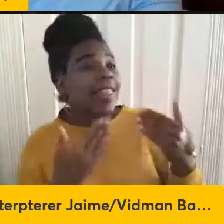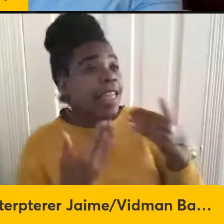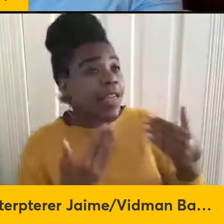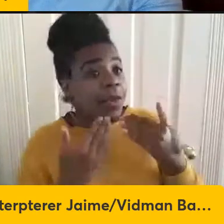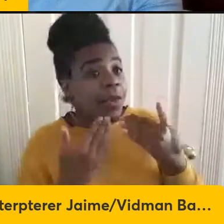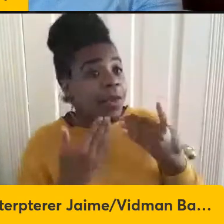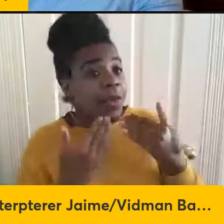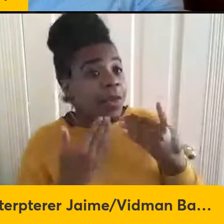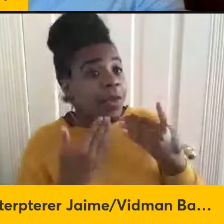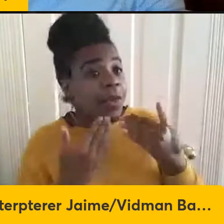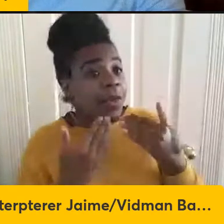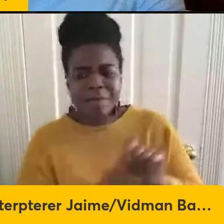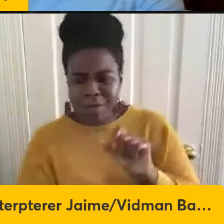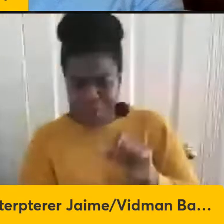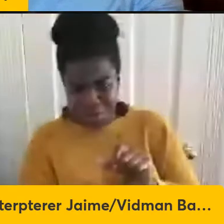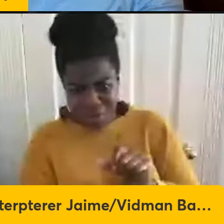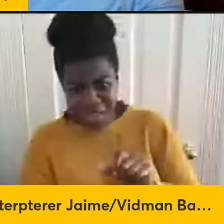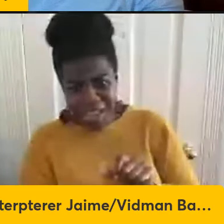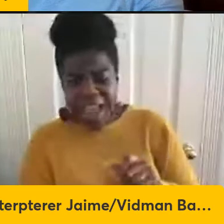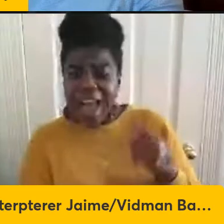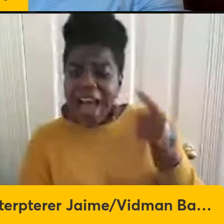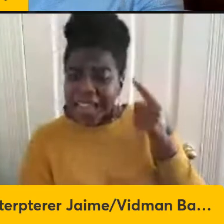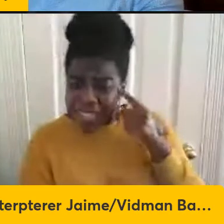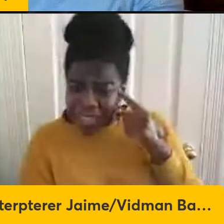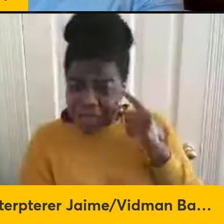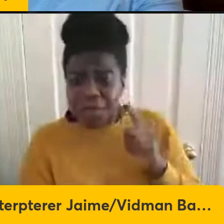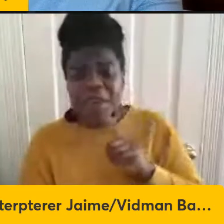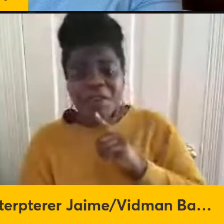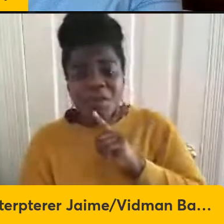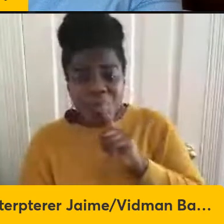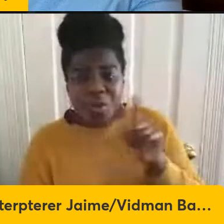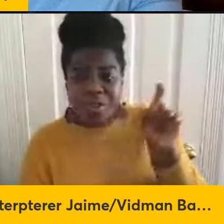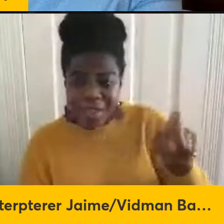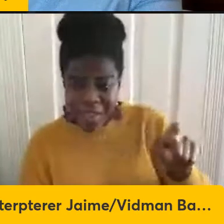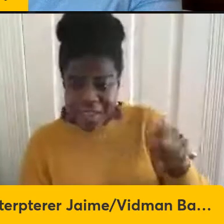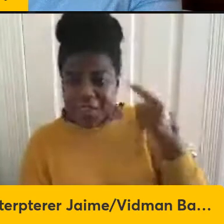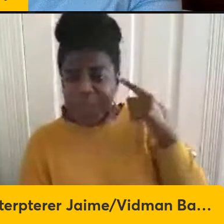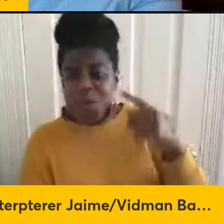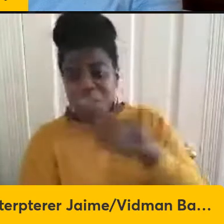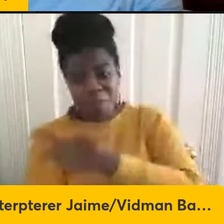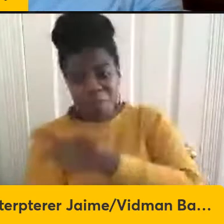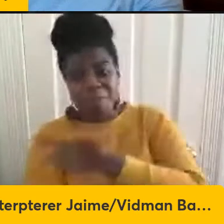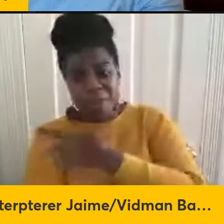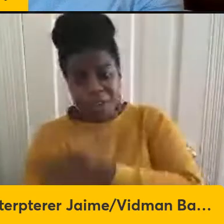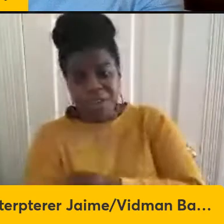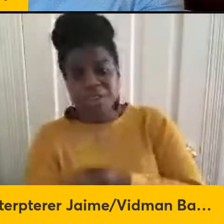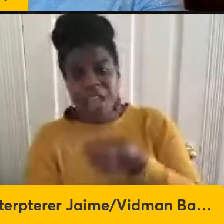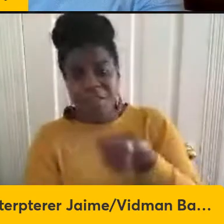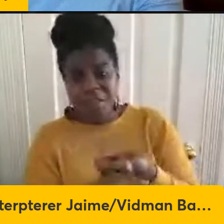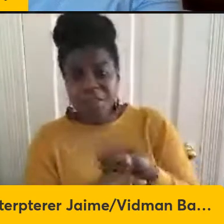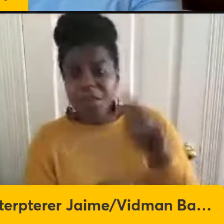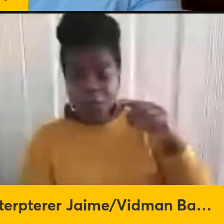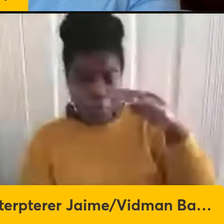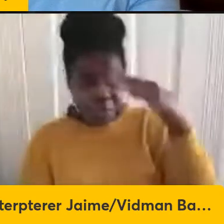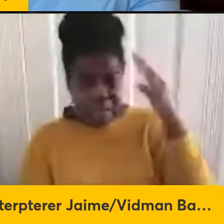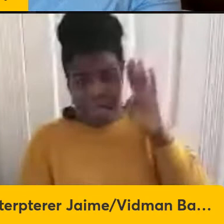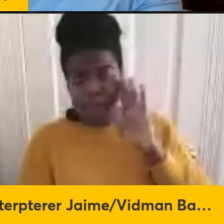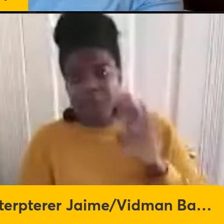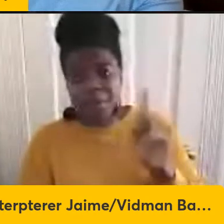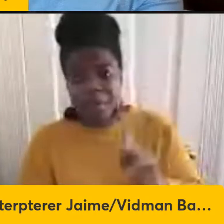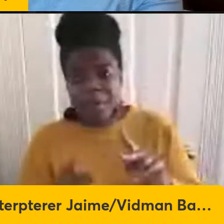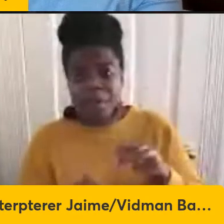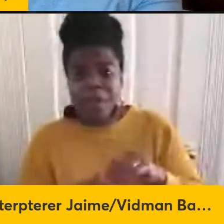Yeah, absolutely. I think we have a real need for patient advocacy as Black and brown people in the